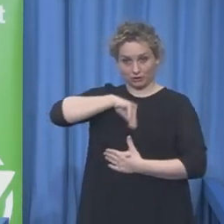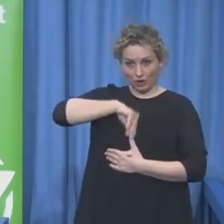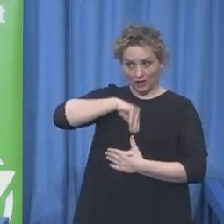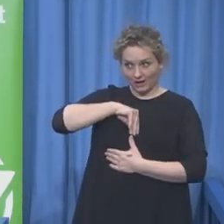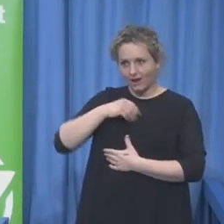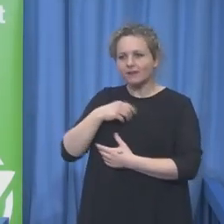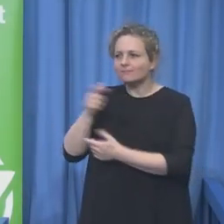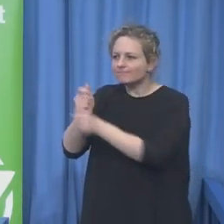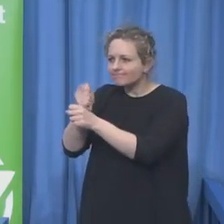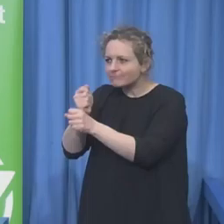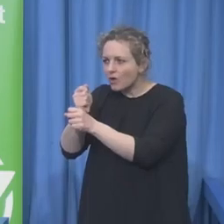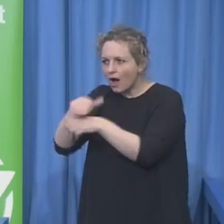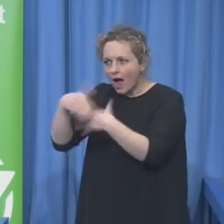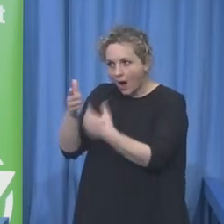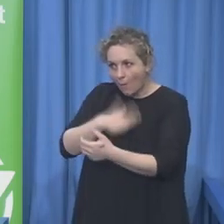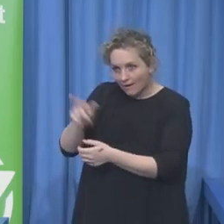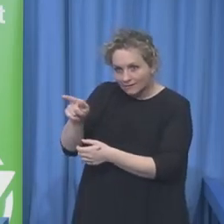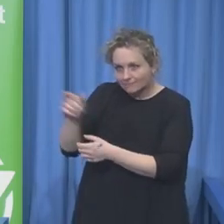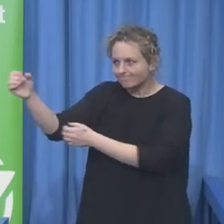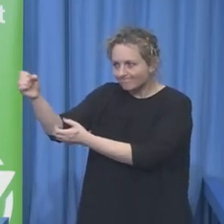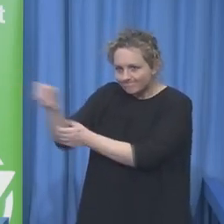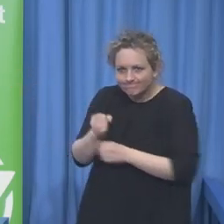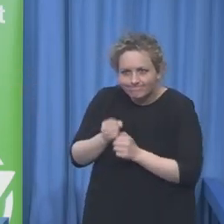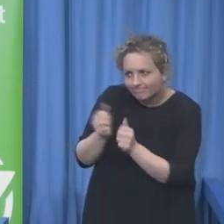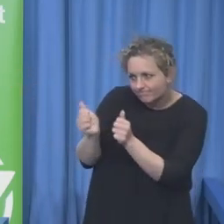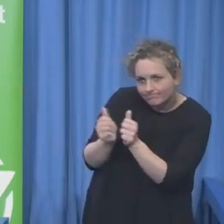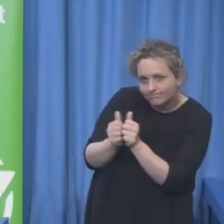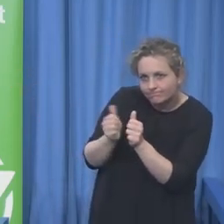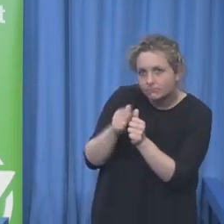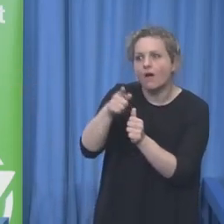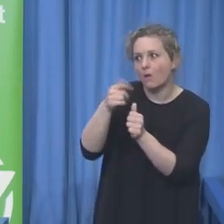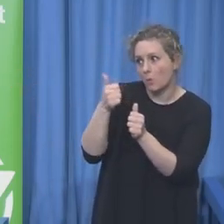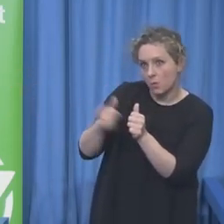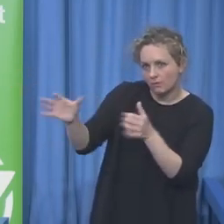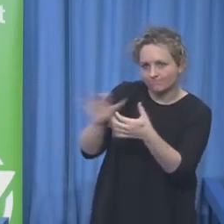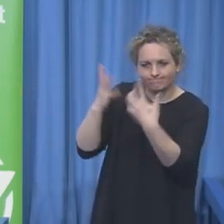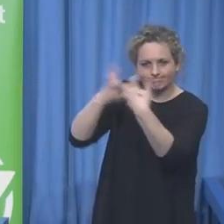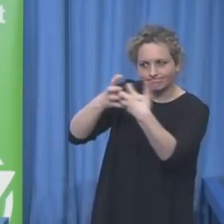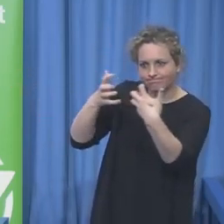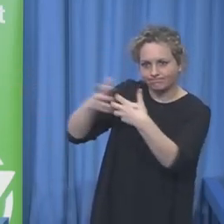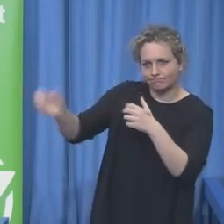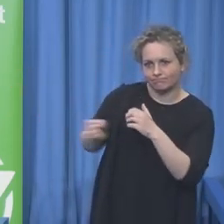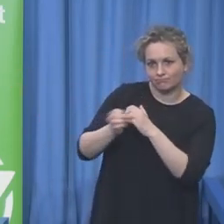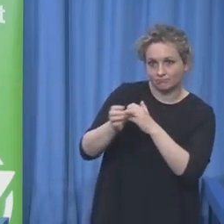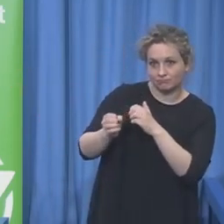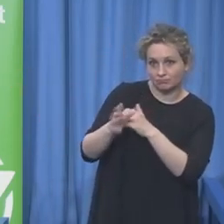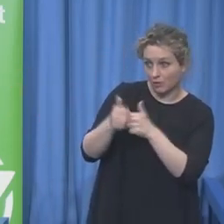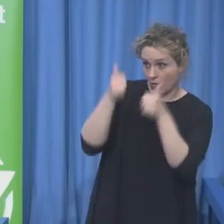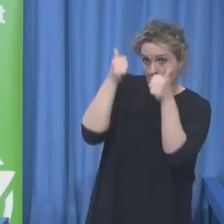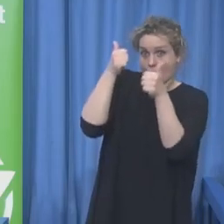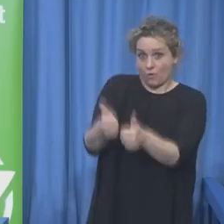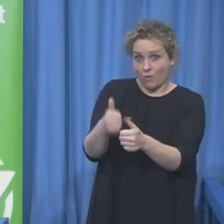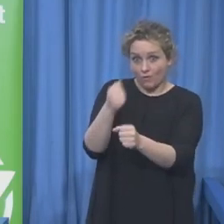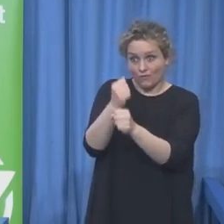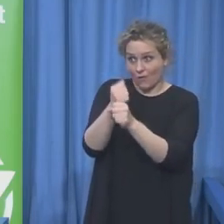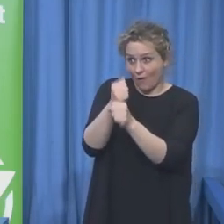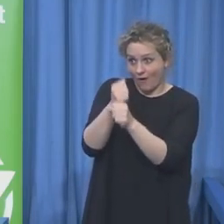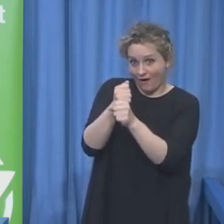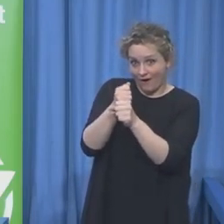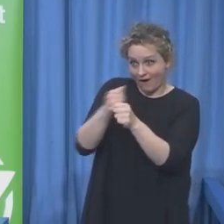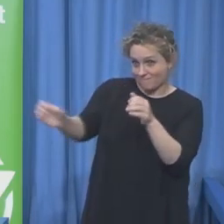thing that they will hear is, it's great that you came, when are you leaving? Because we want you out there in the job market. So